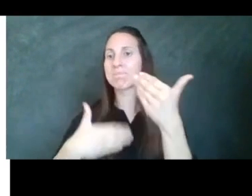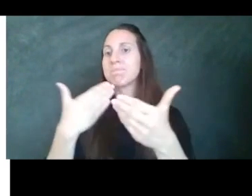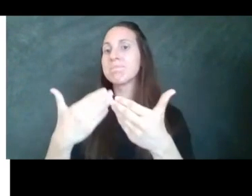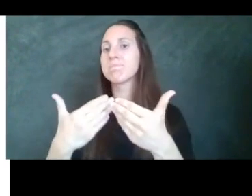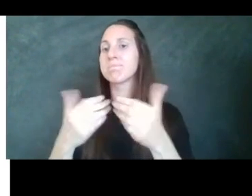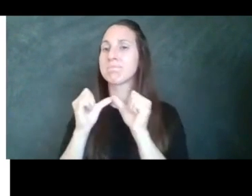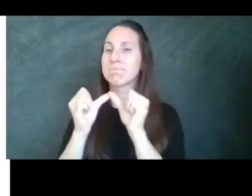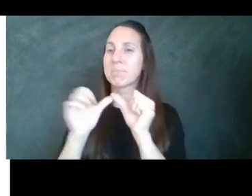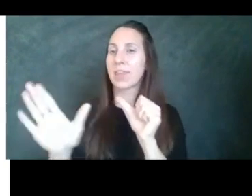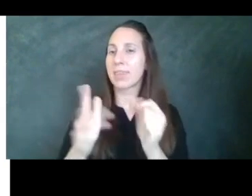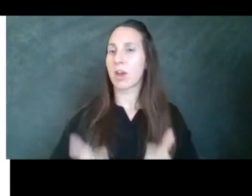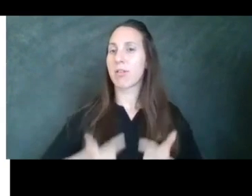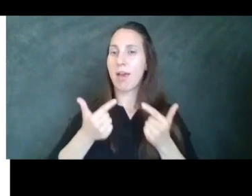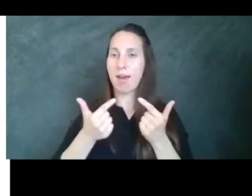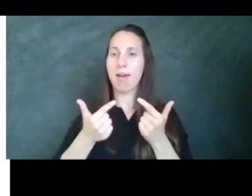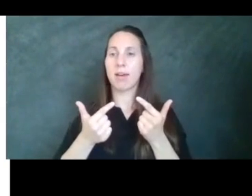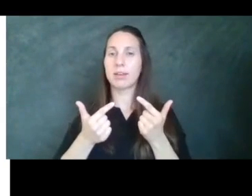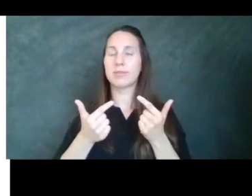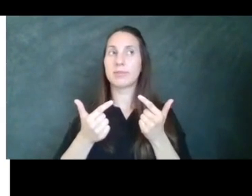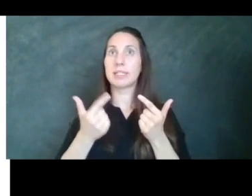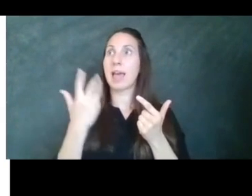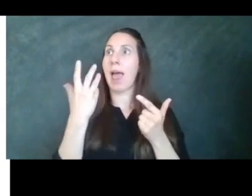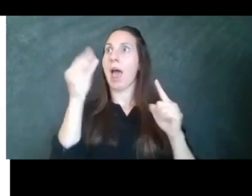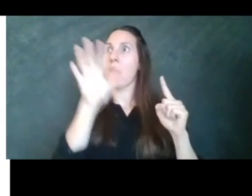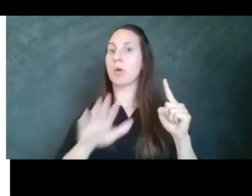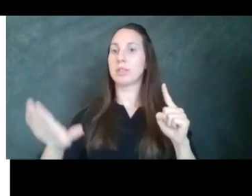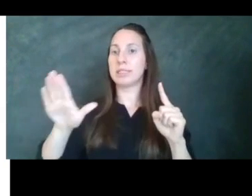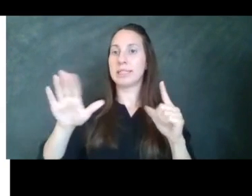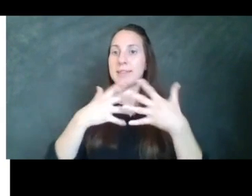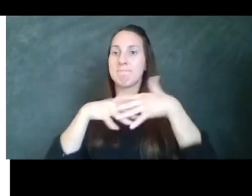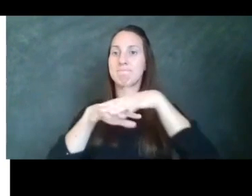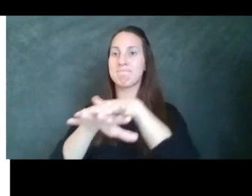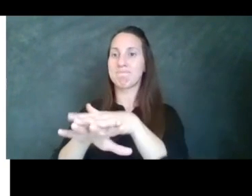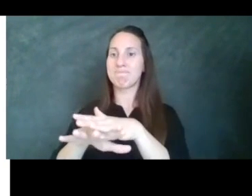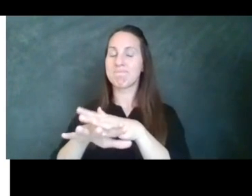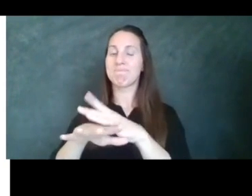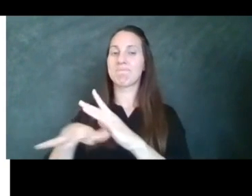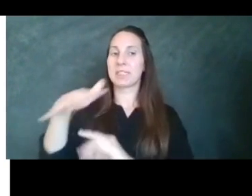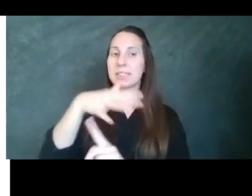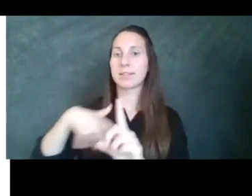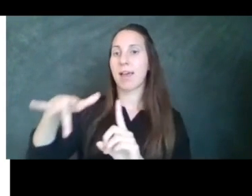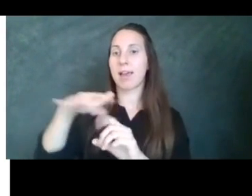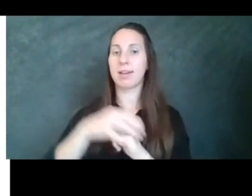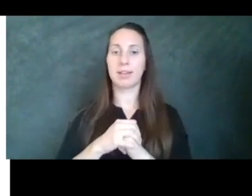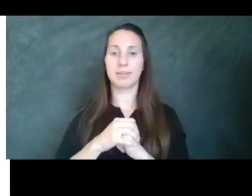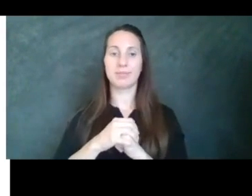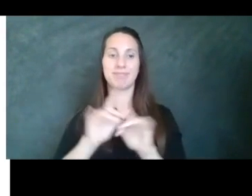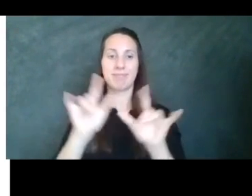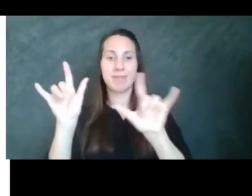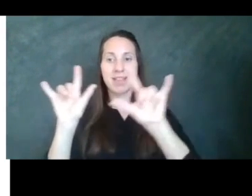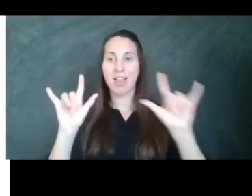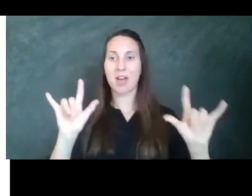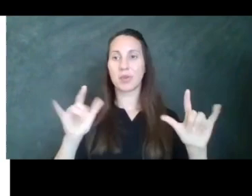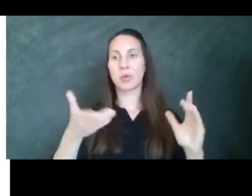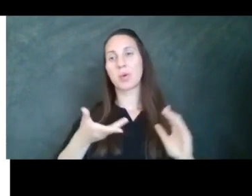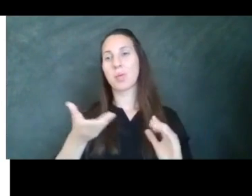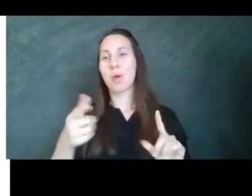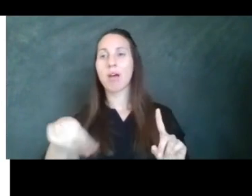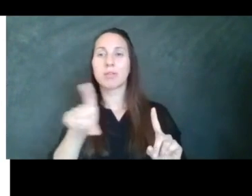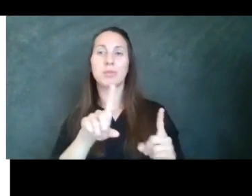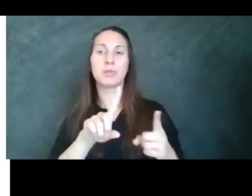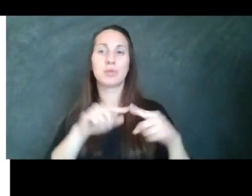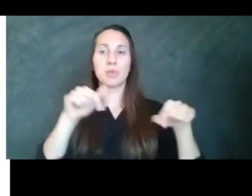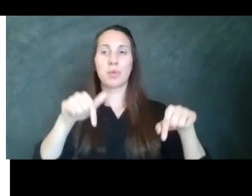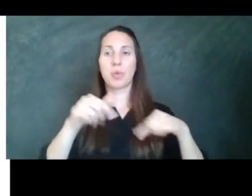lives in the mainstream of our society. We love you all and welcome you into the world. We